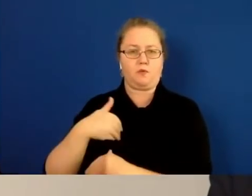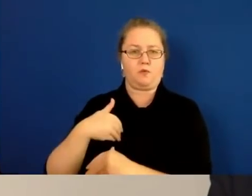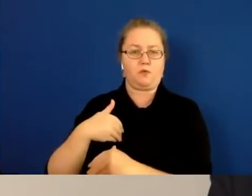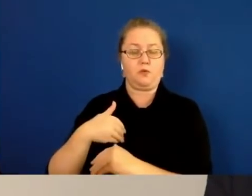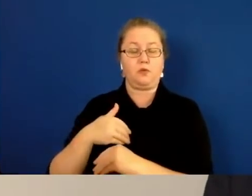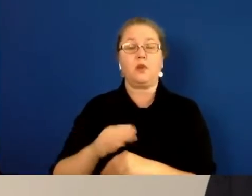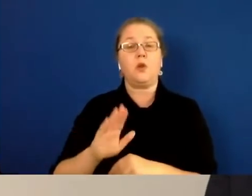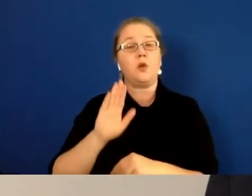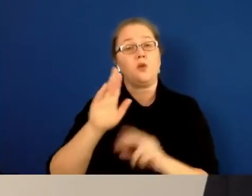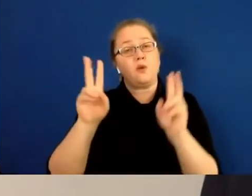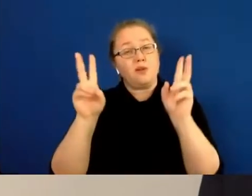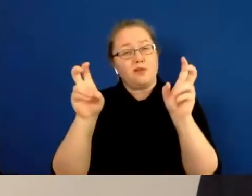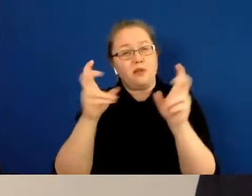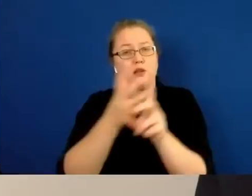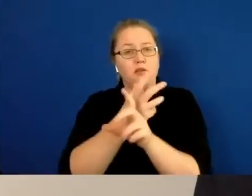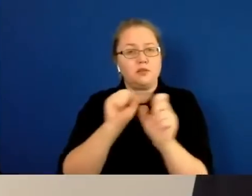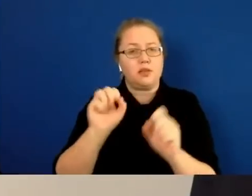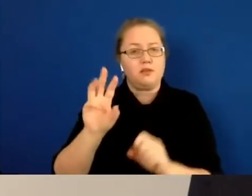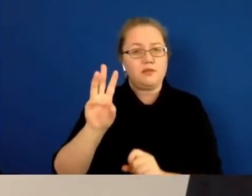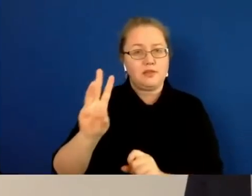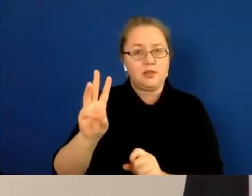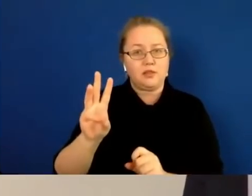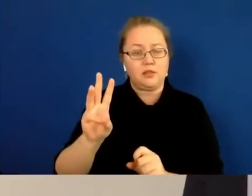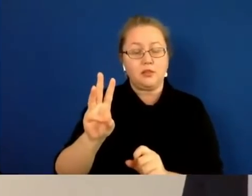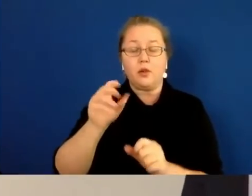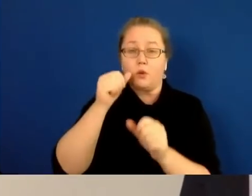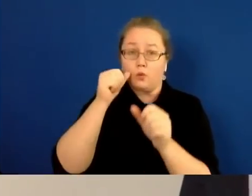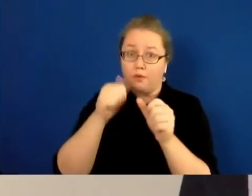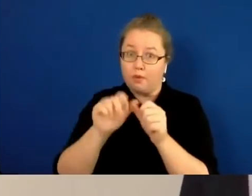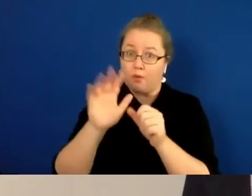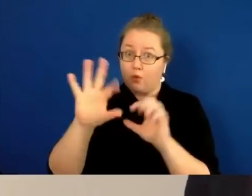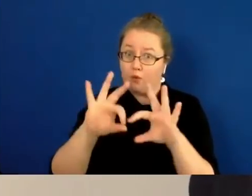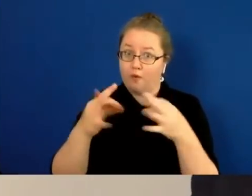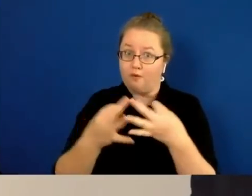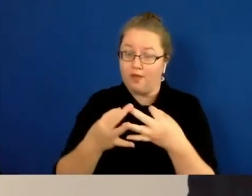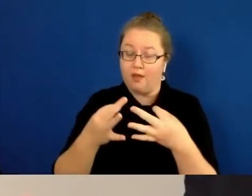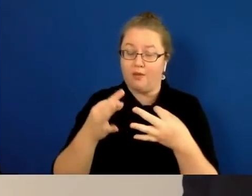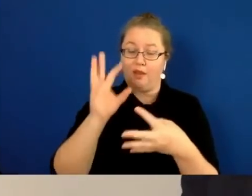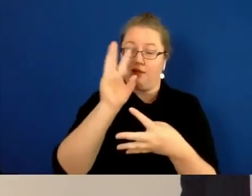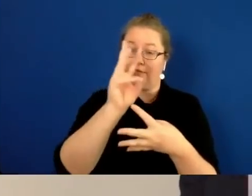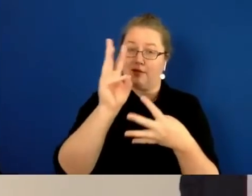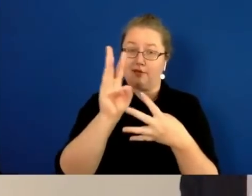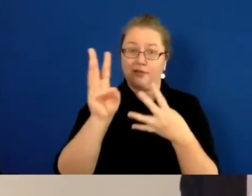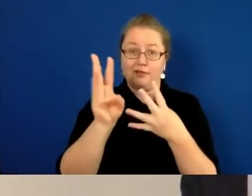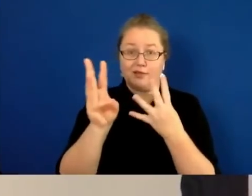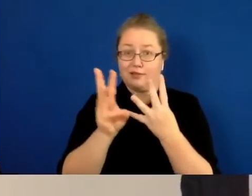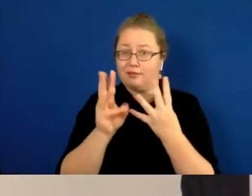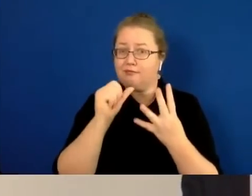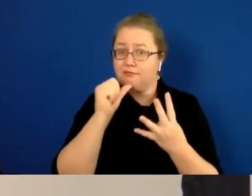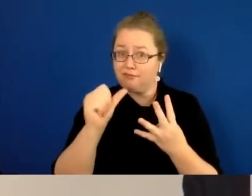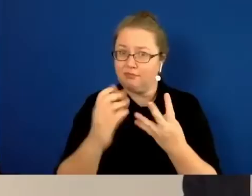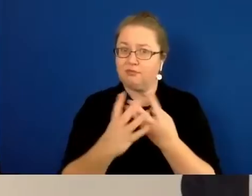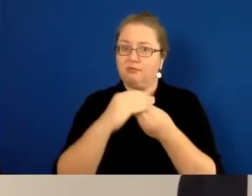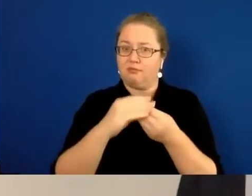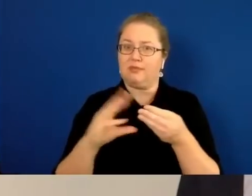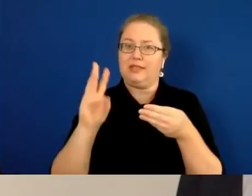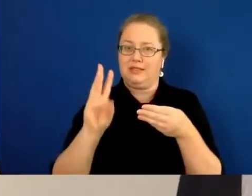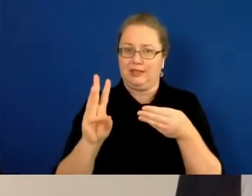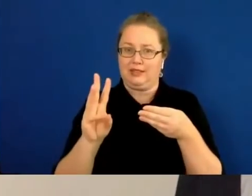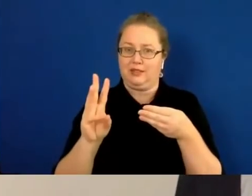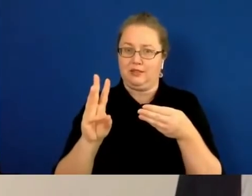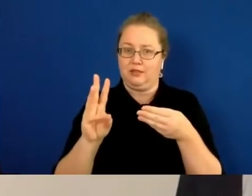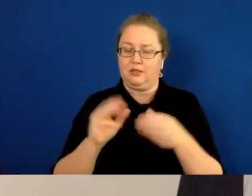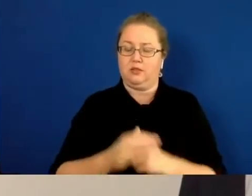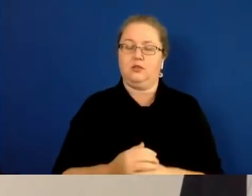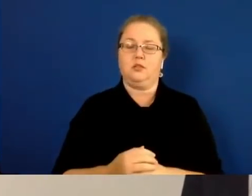and people we have not seen in a long time. And it's very challenging for us to resist that need to hold people